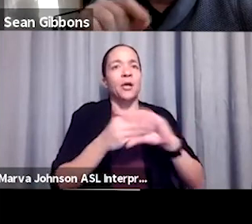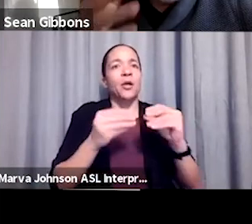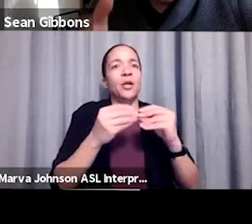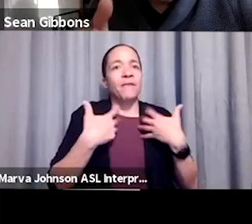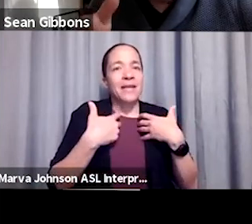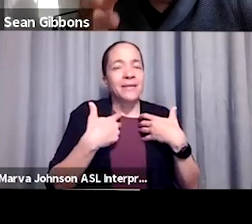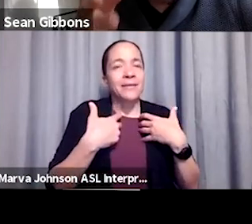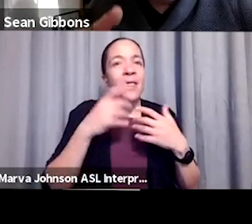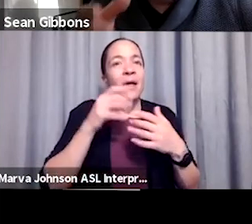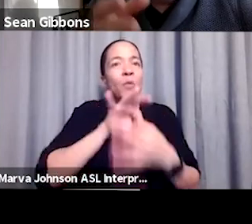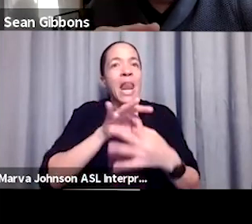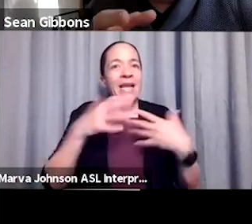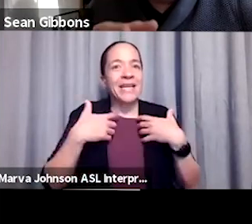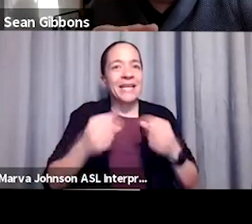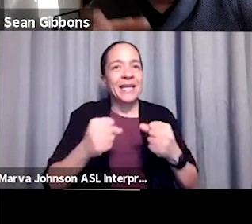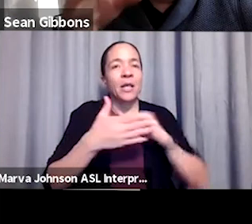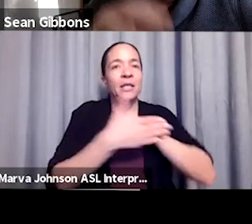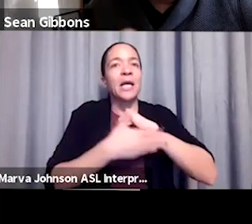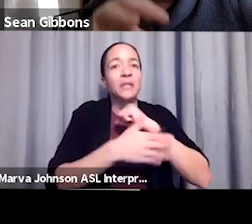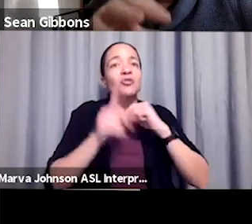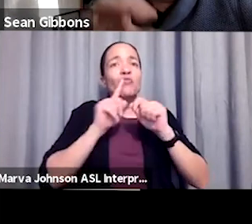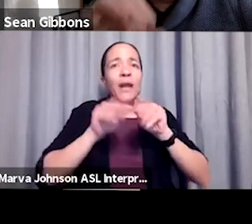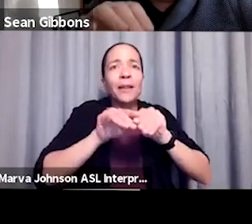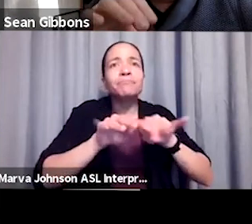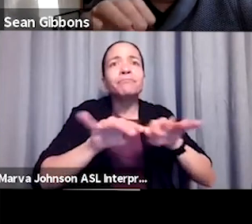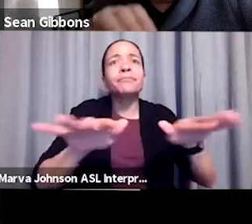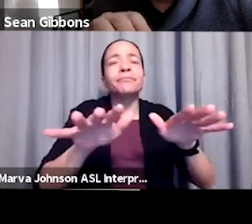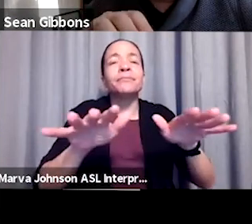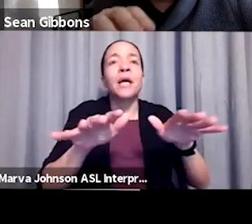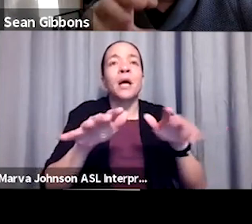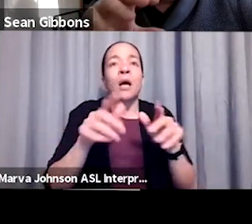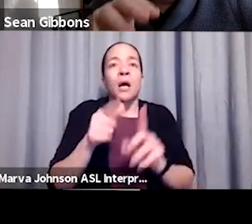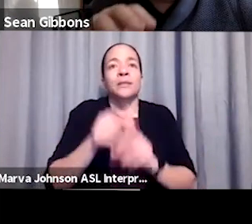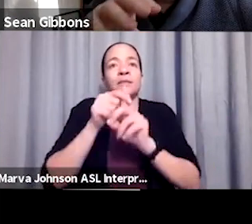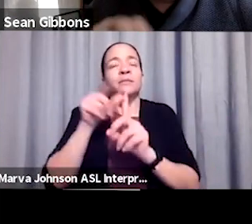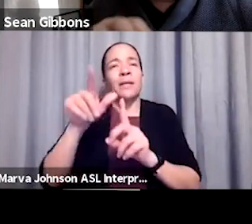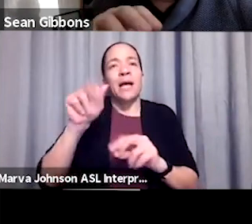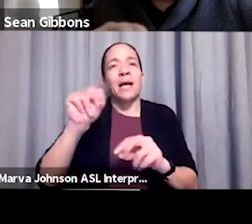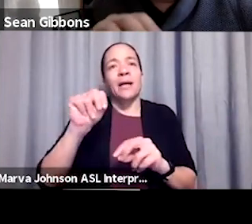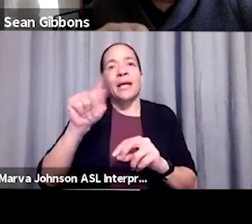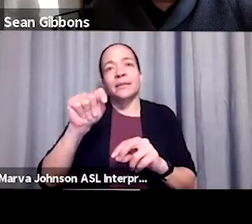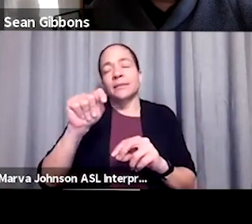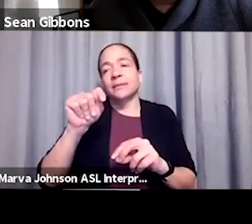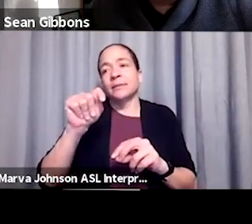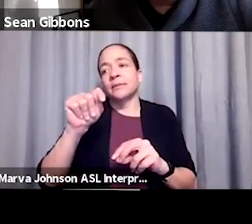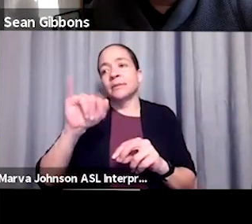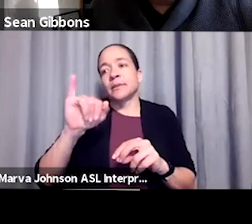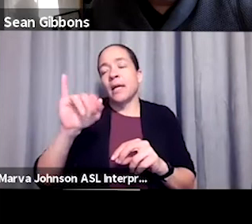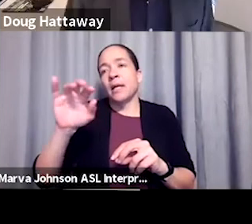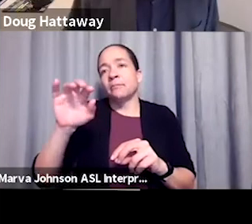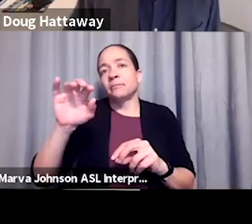audiences. How do you integrate truth and reconciliation, particularly around anti-Black racism, as an essential part of that narrative?